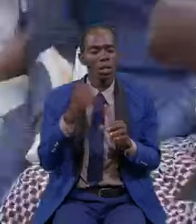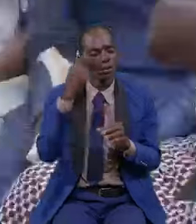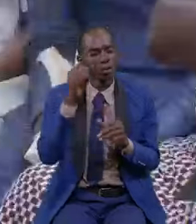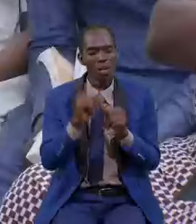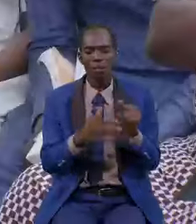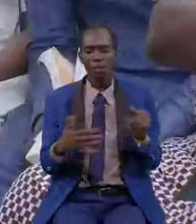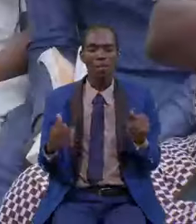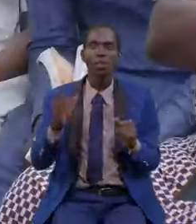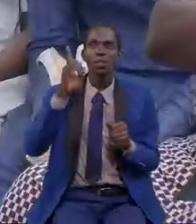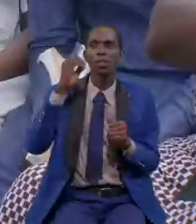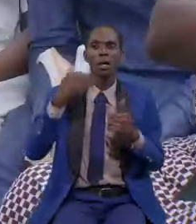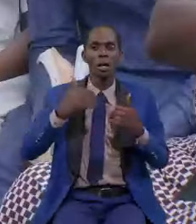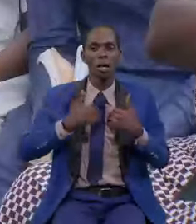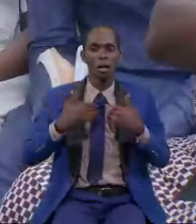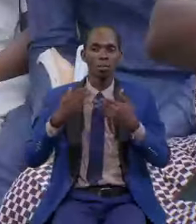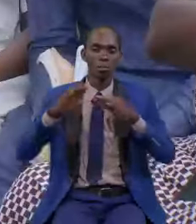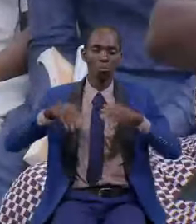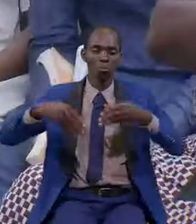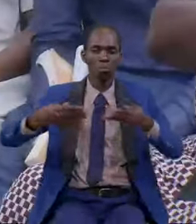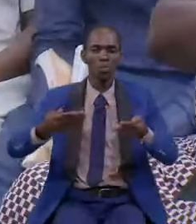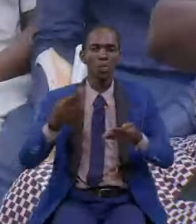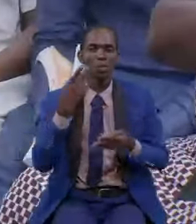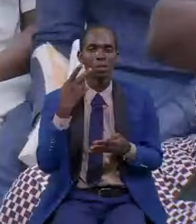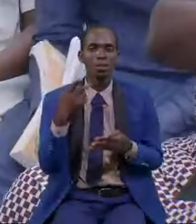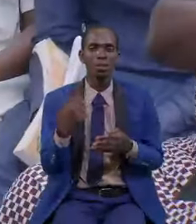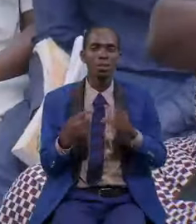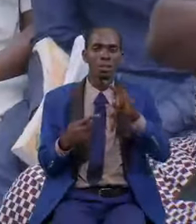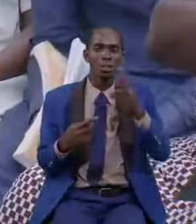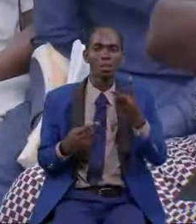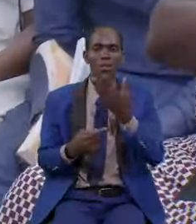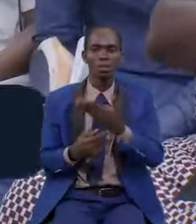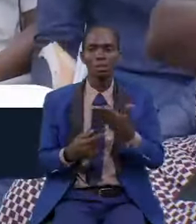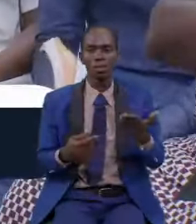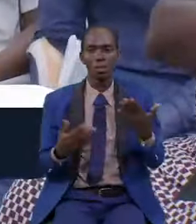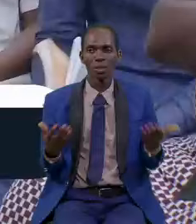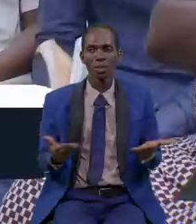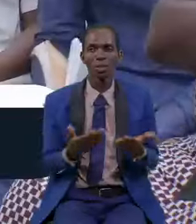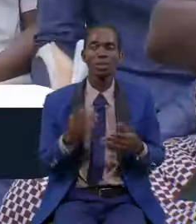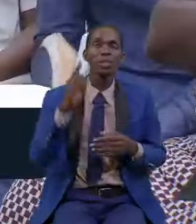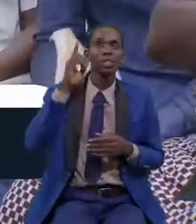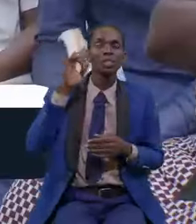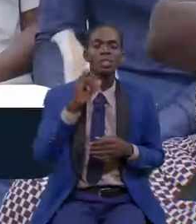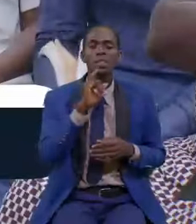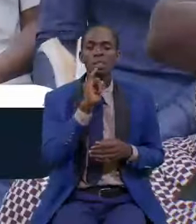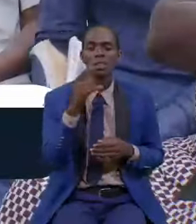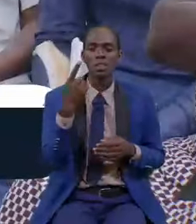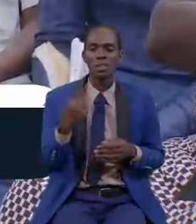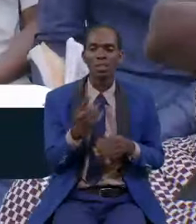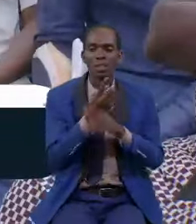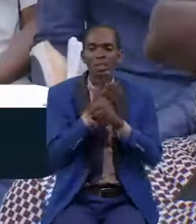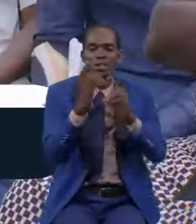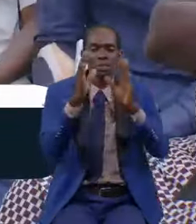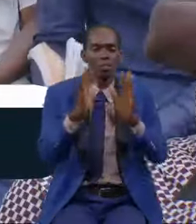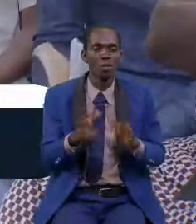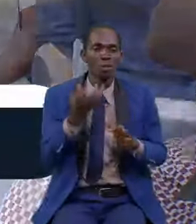thing there. The second thing there, he is the deliverer of his people. The deliverer of